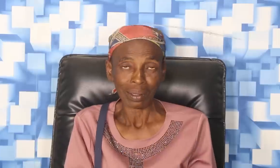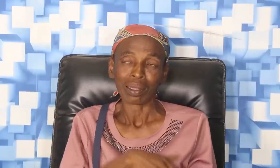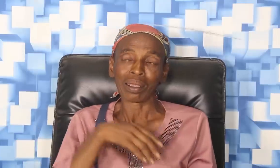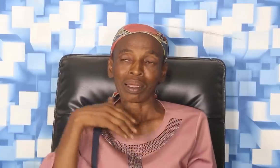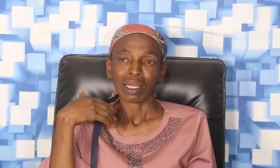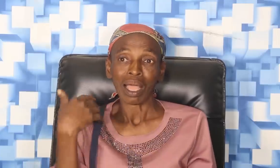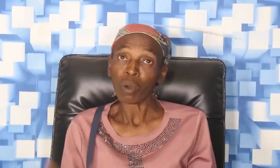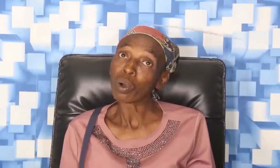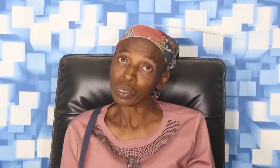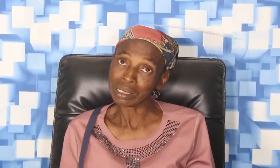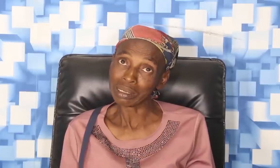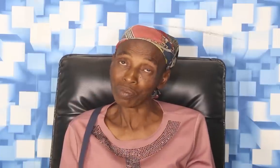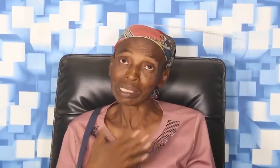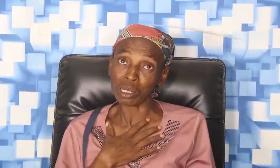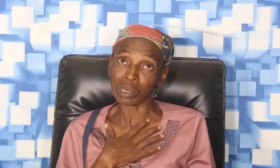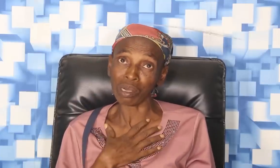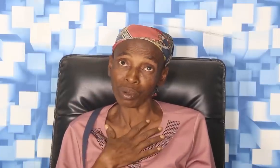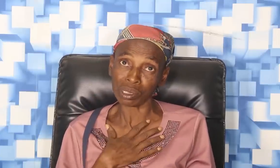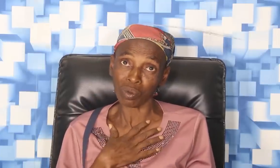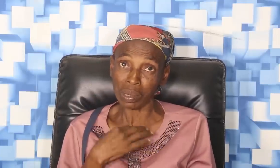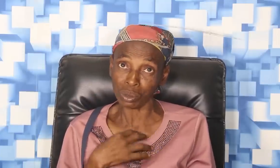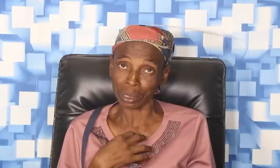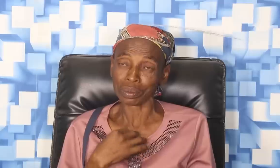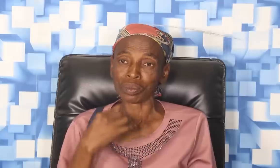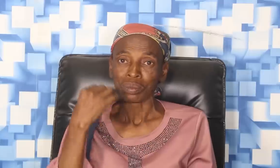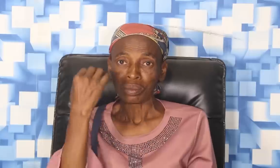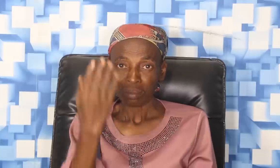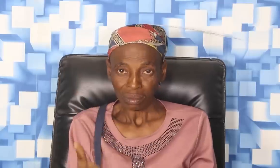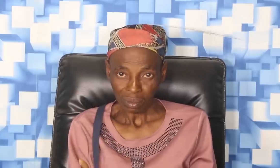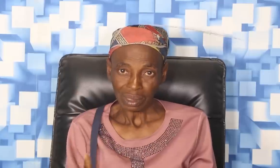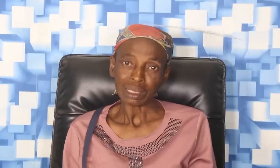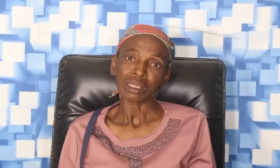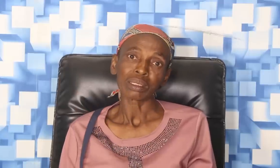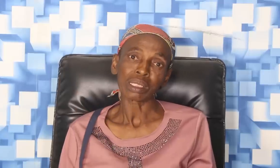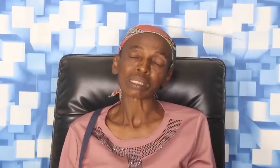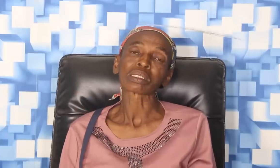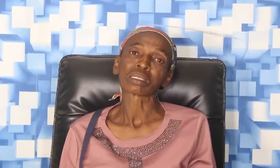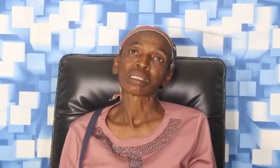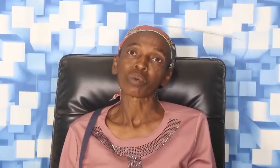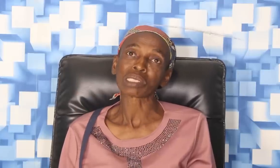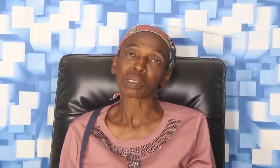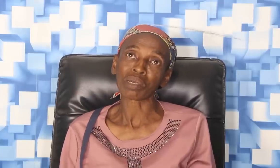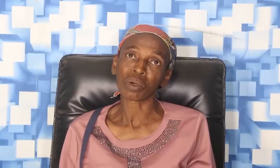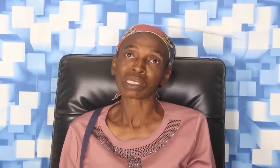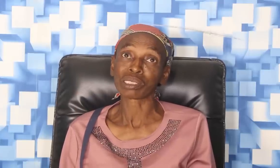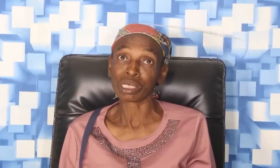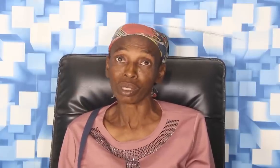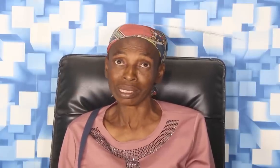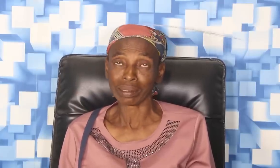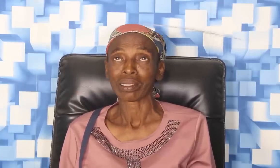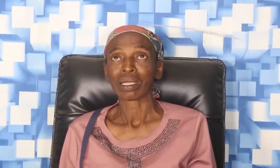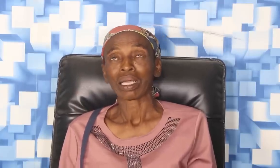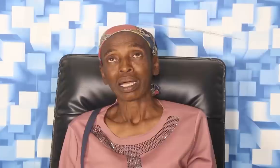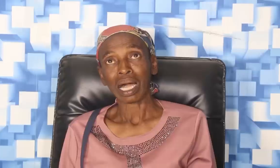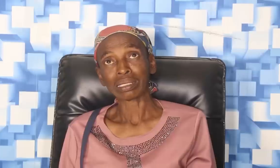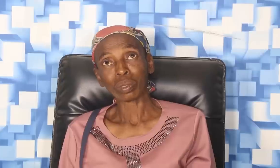Villa. I work with defense, I'm a special force from Israel. From Israel? Yes. We are special force, they trained us